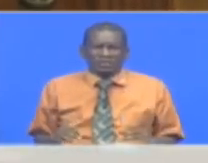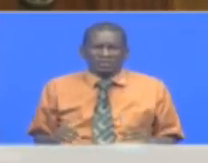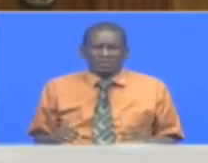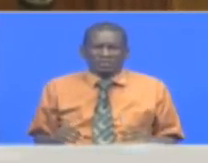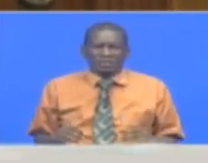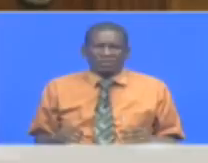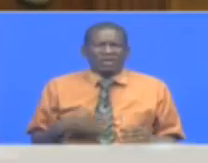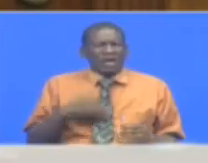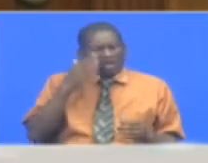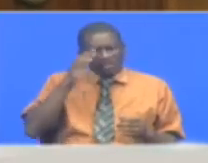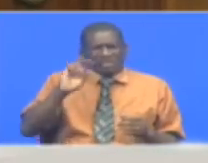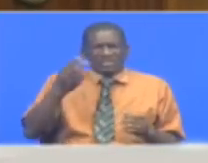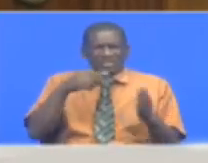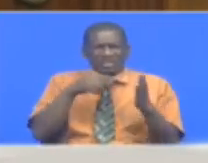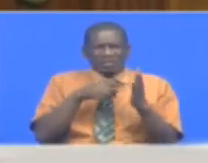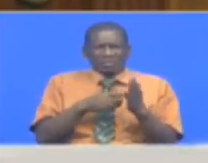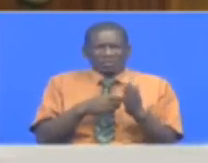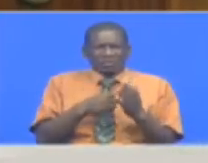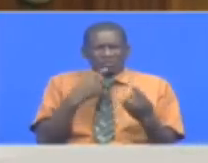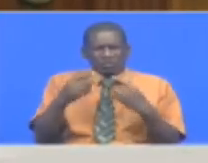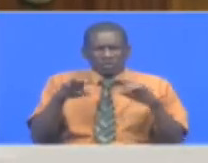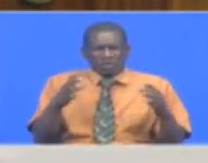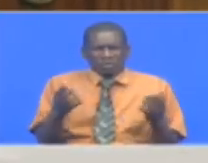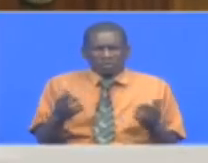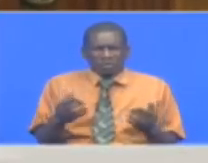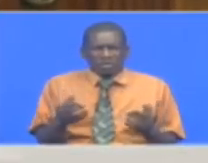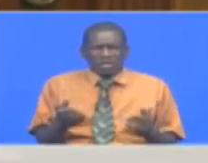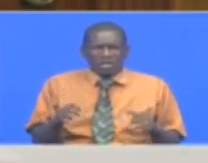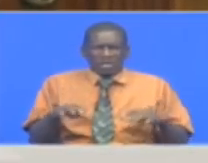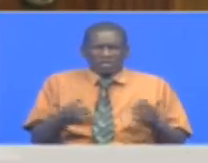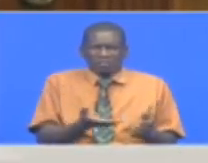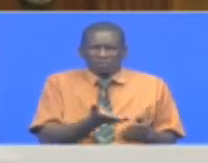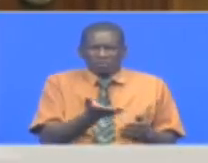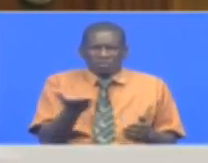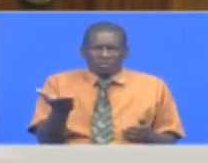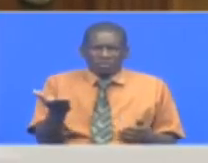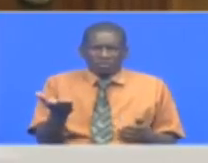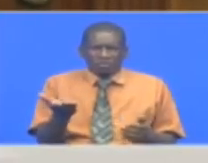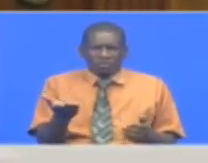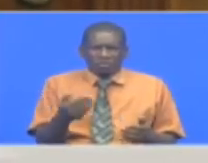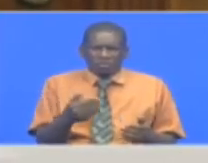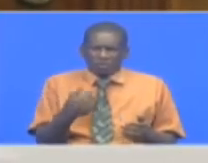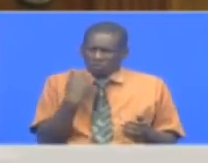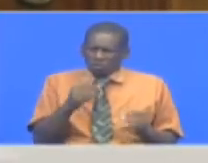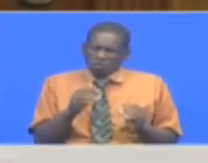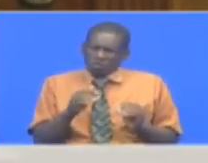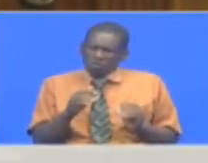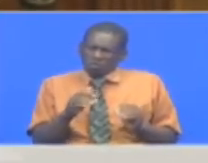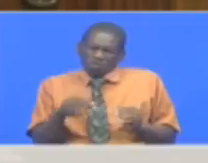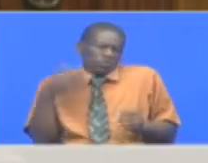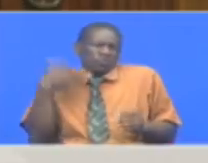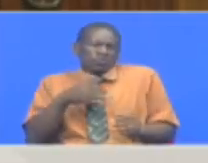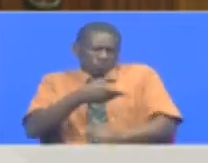I think the second point that you raised, Mutuma, is about those who are hesitant.